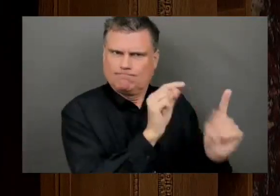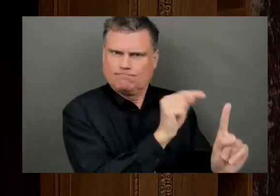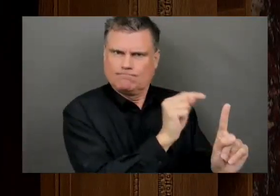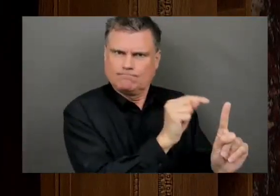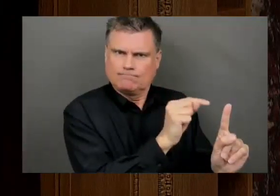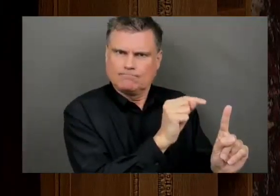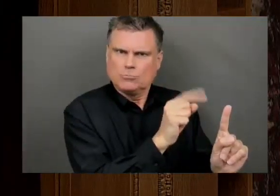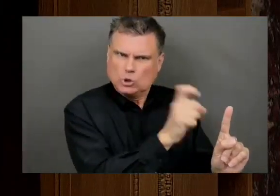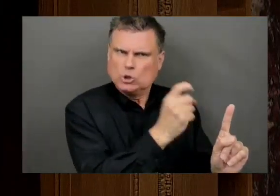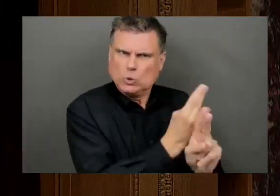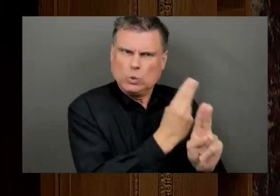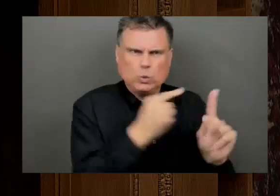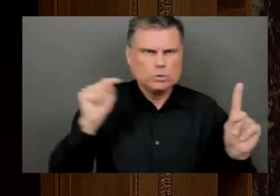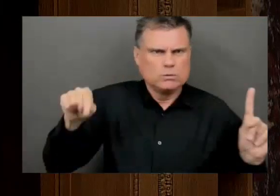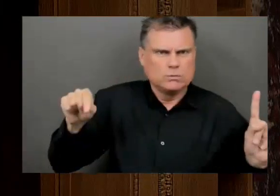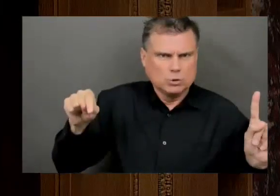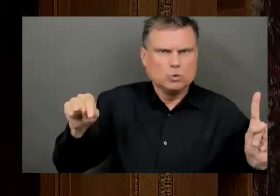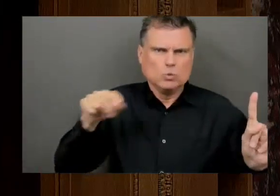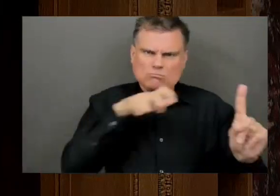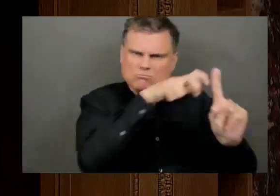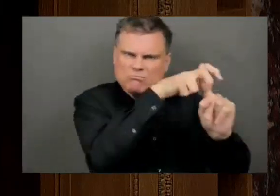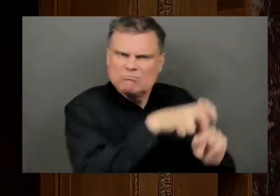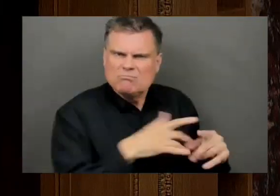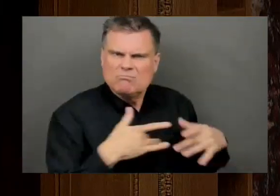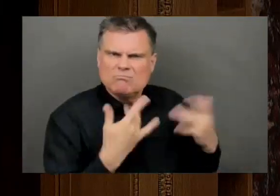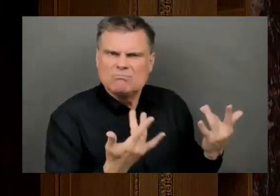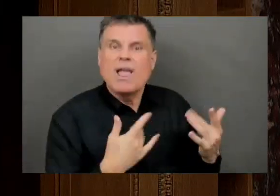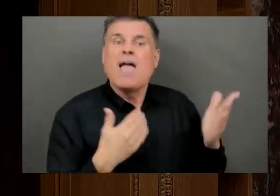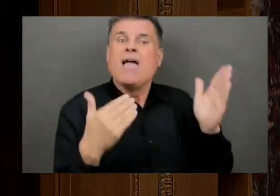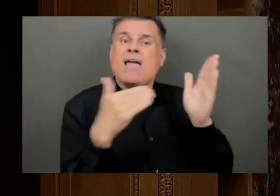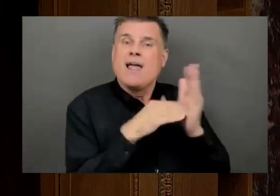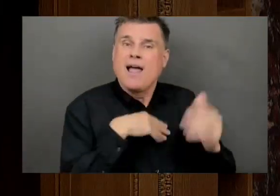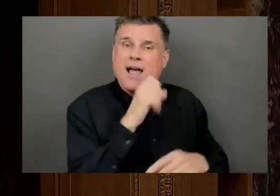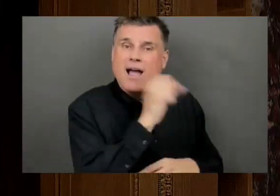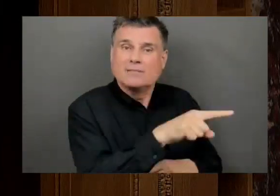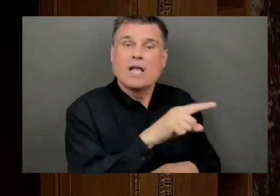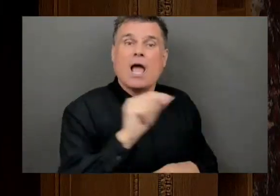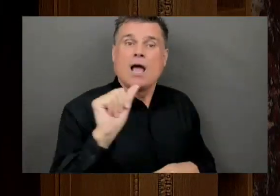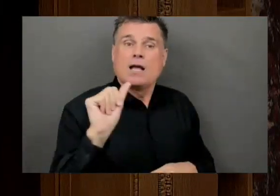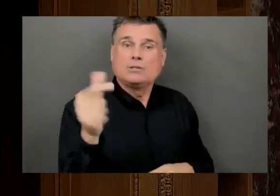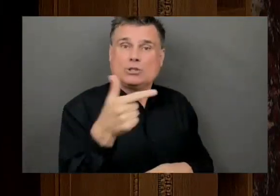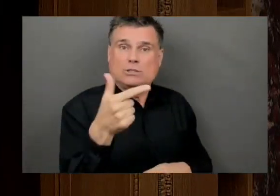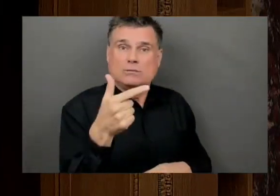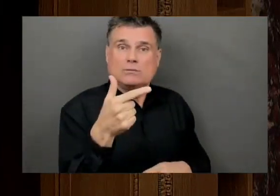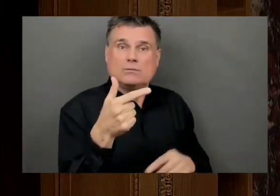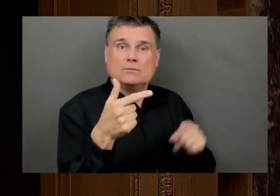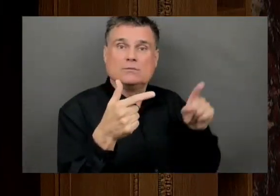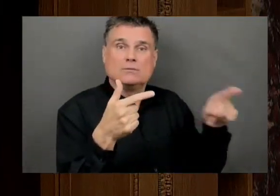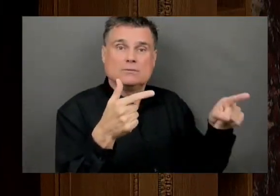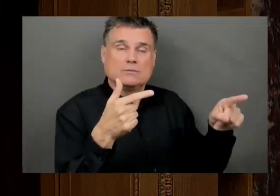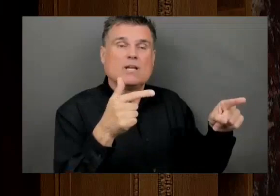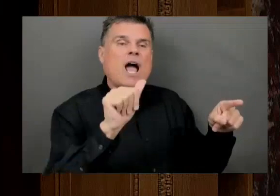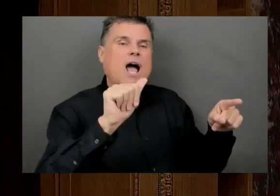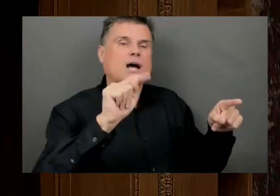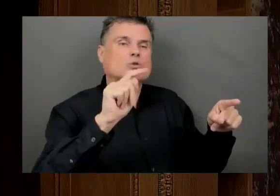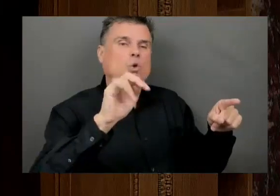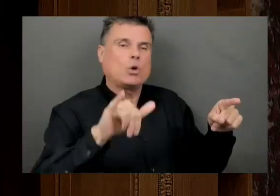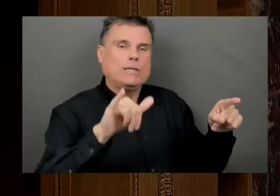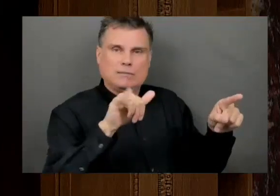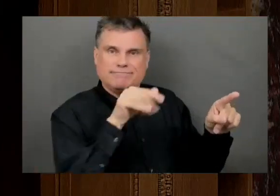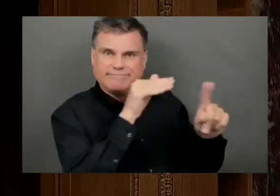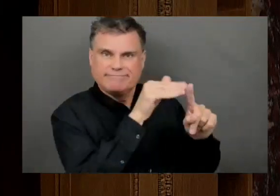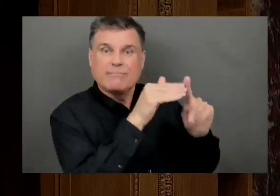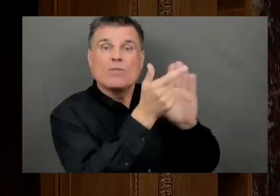ask the Attorney General again, in fulfillment of her duty as the Chief Legal Officer in the government, knowing